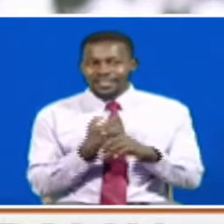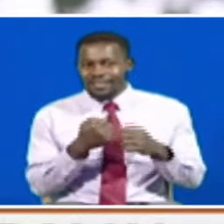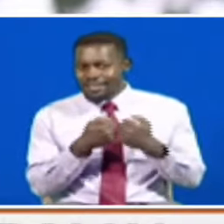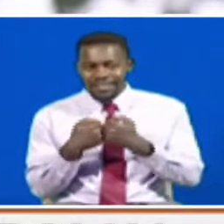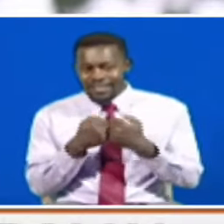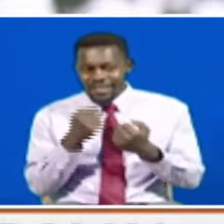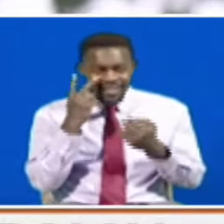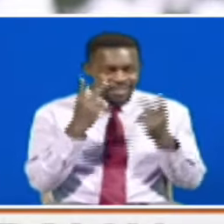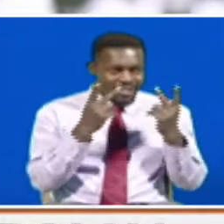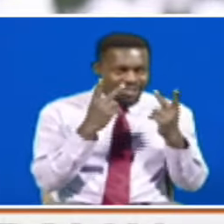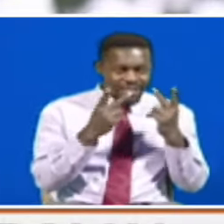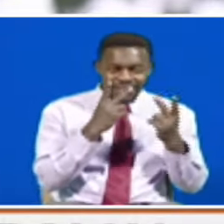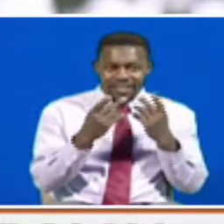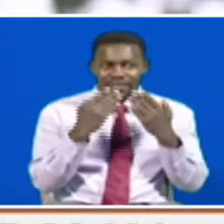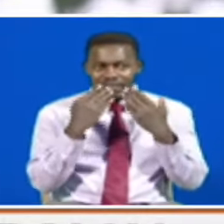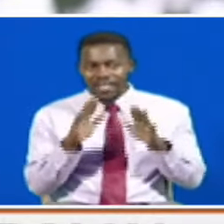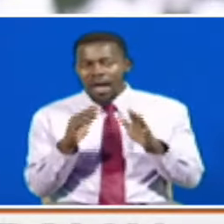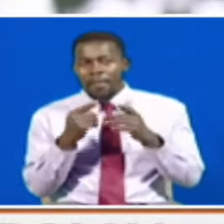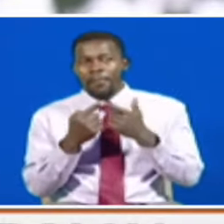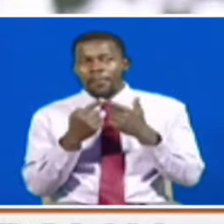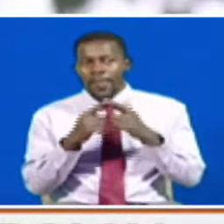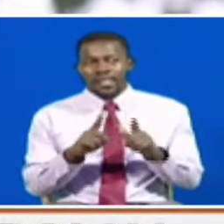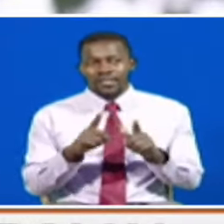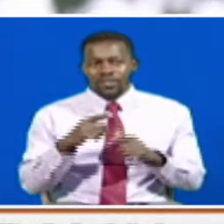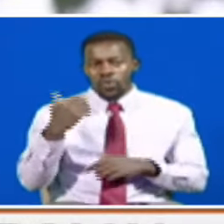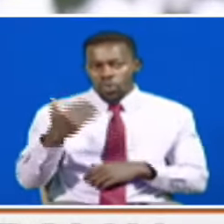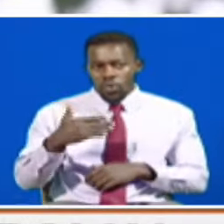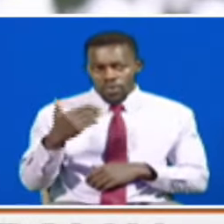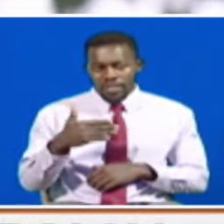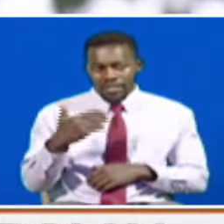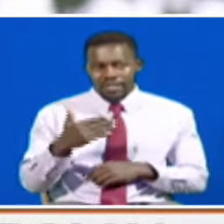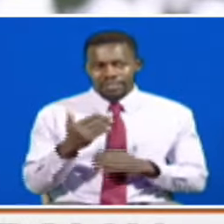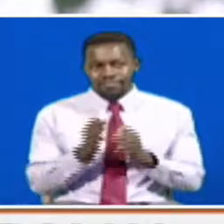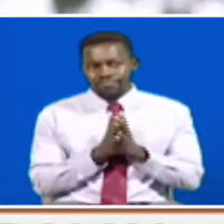seen in the previous years. But it's always exciting to be here,